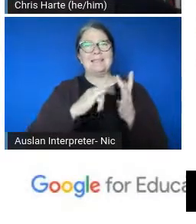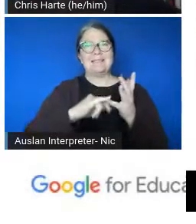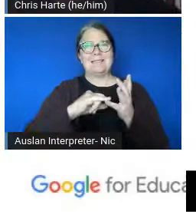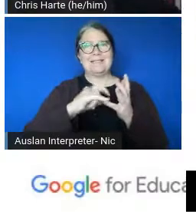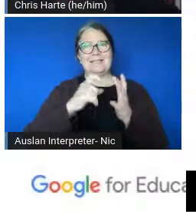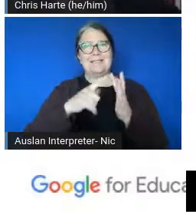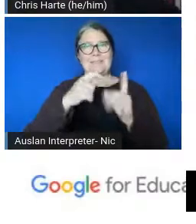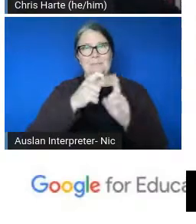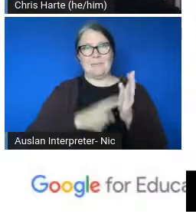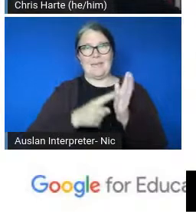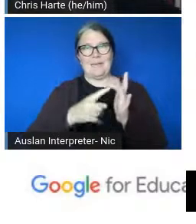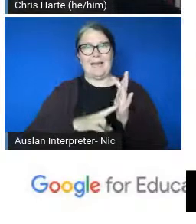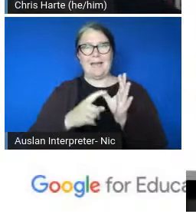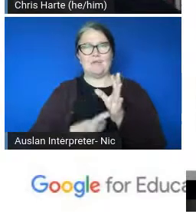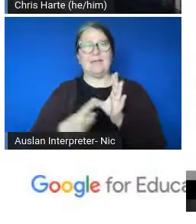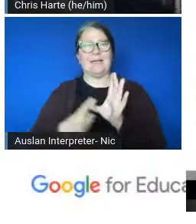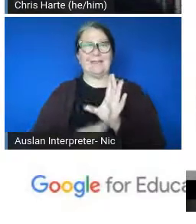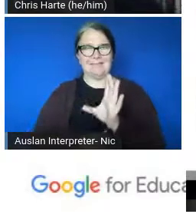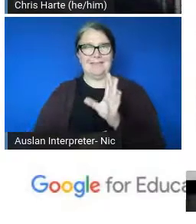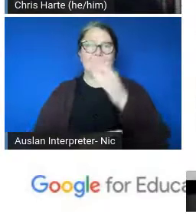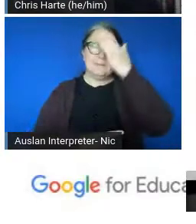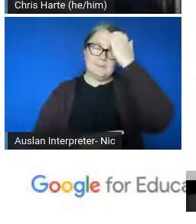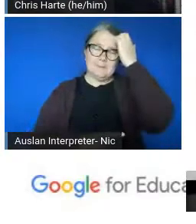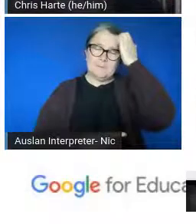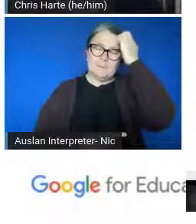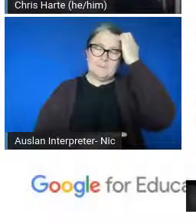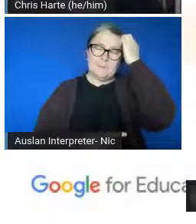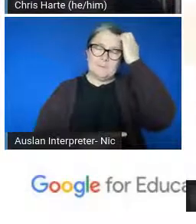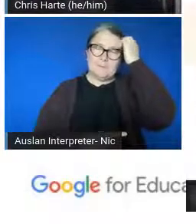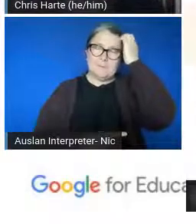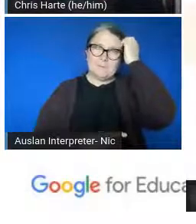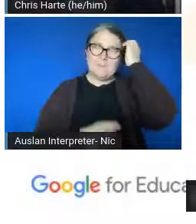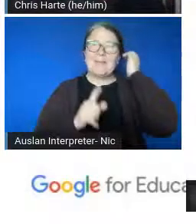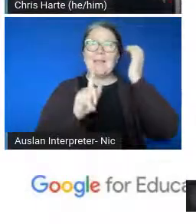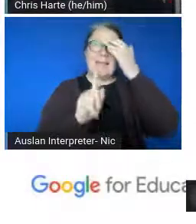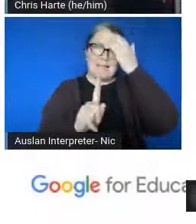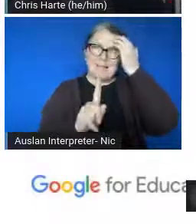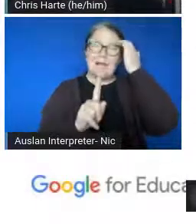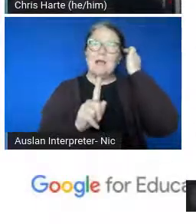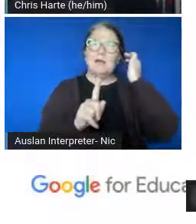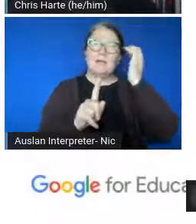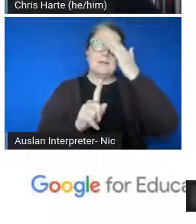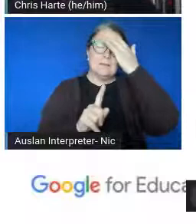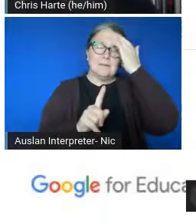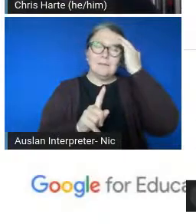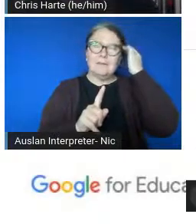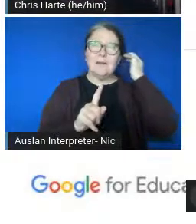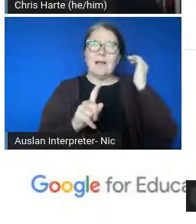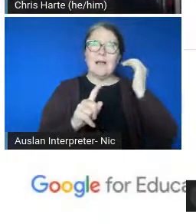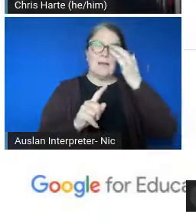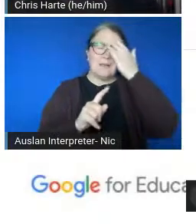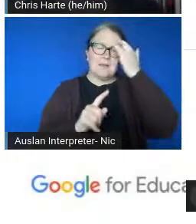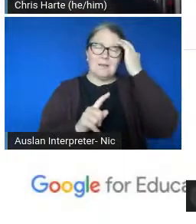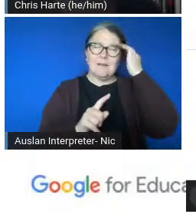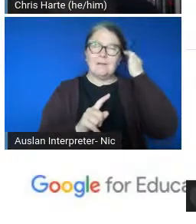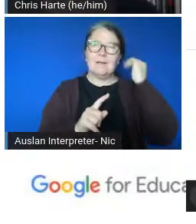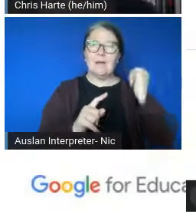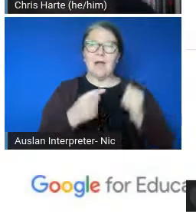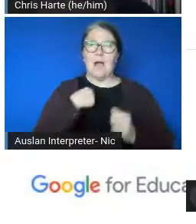hexagonal, so this is where my caveat comes in. What I'm going to do, and I think we're going to share this into the